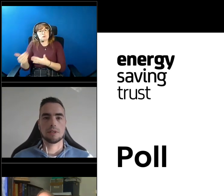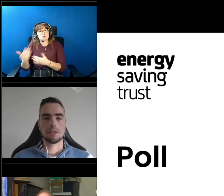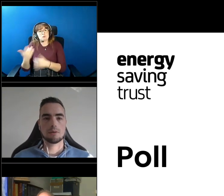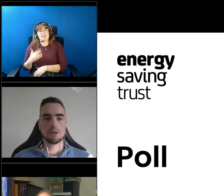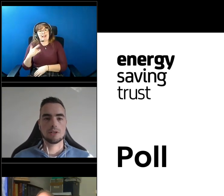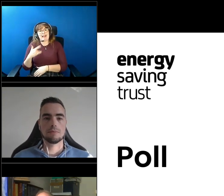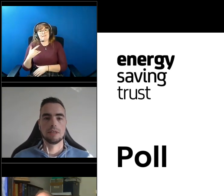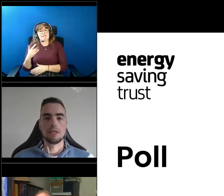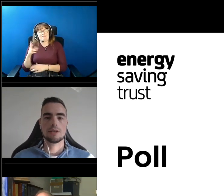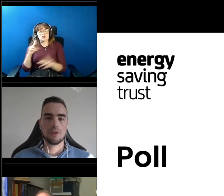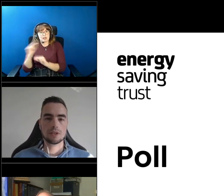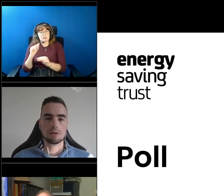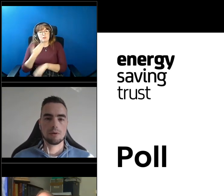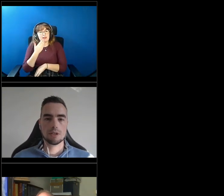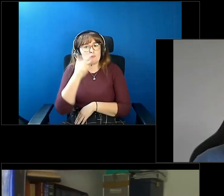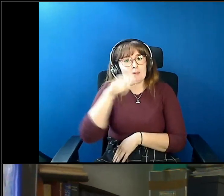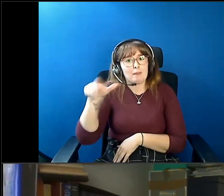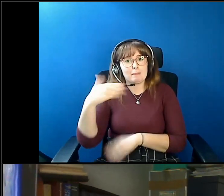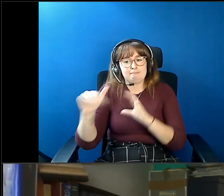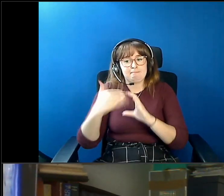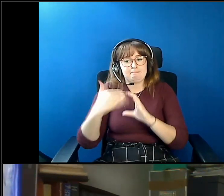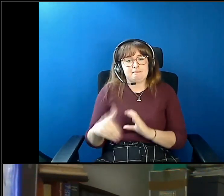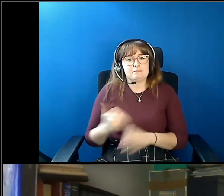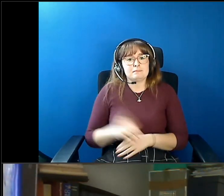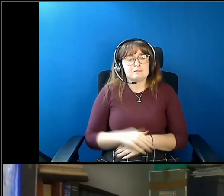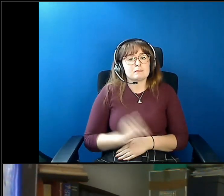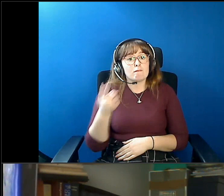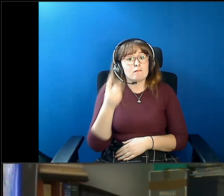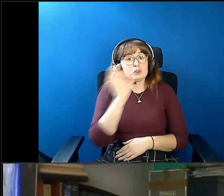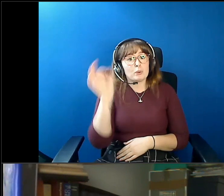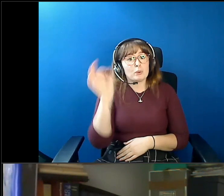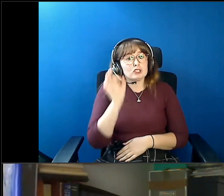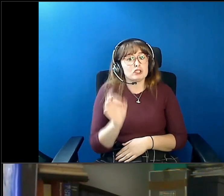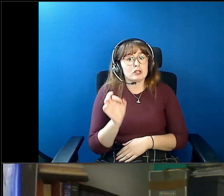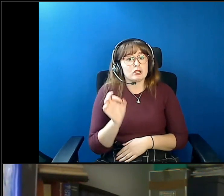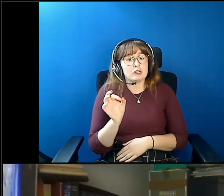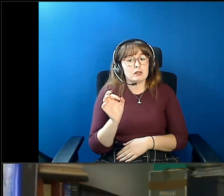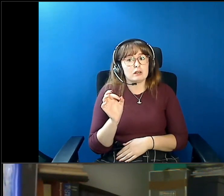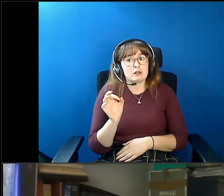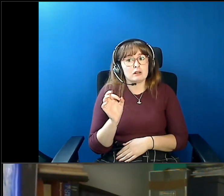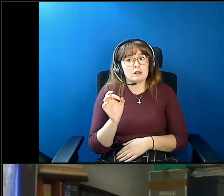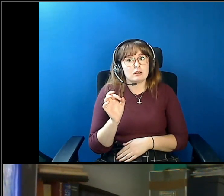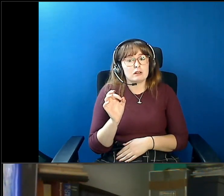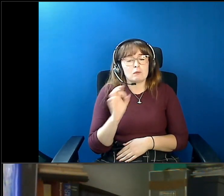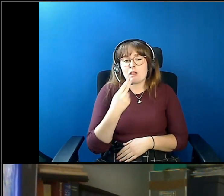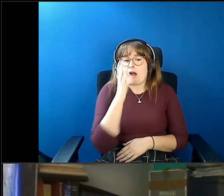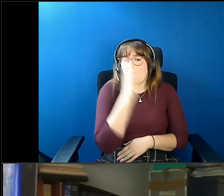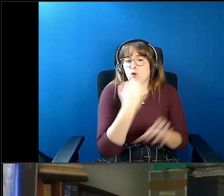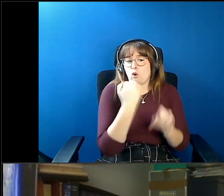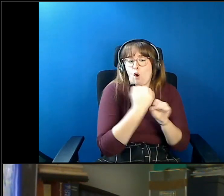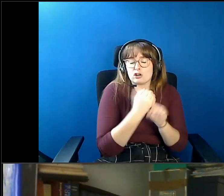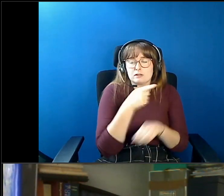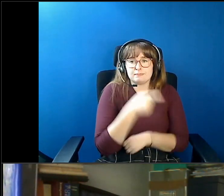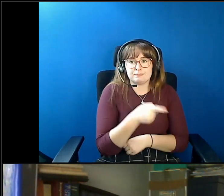to everyone who submitted a question. So the first question I'm going to pose to you, Gordon, if that's okay.